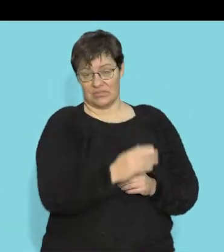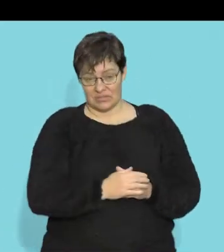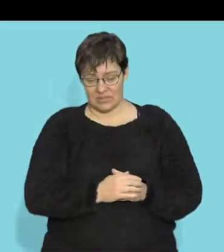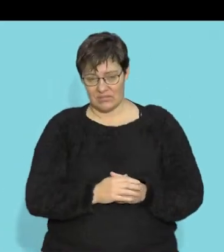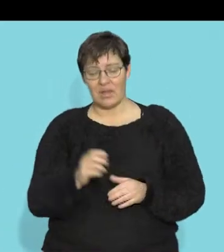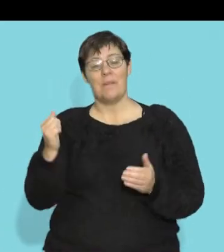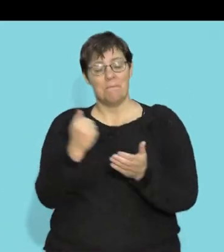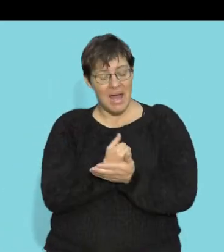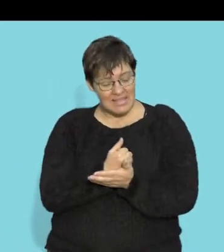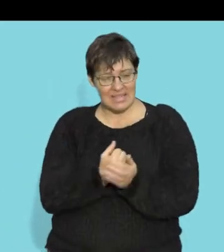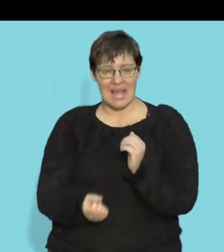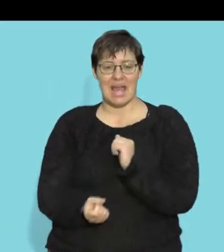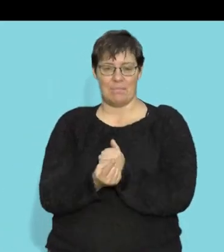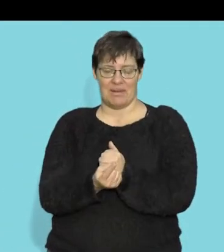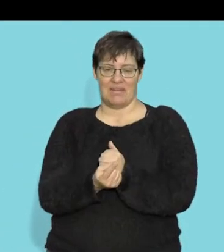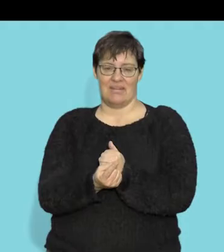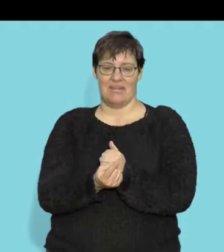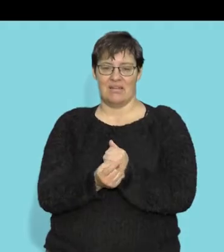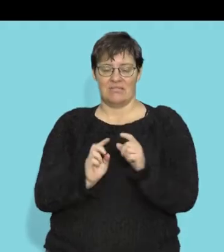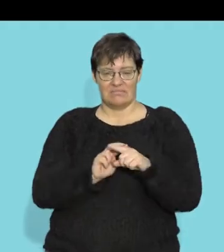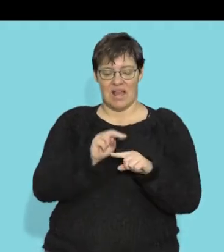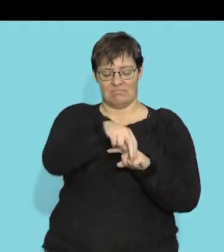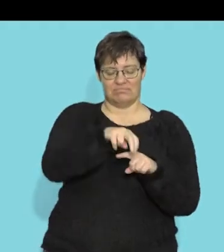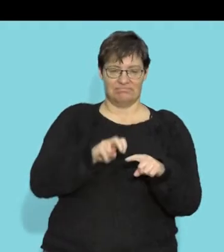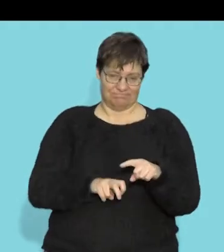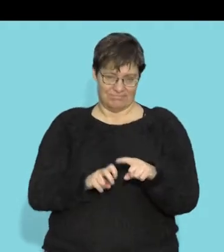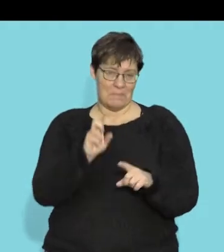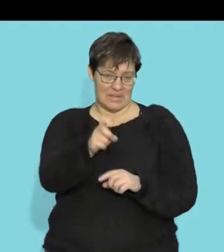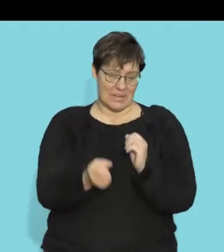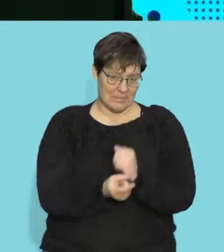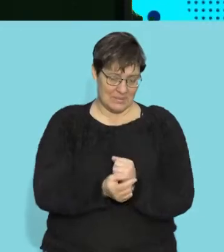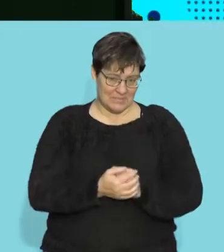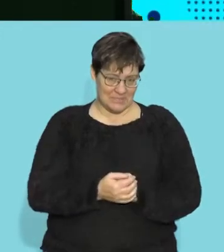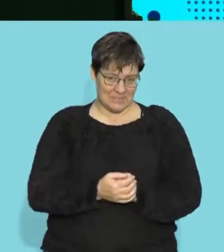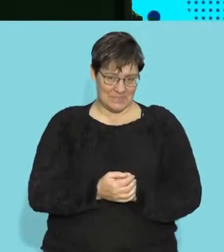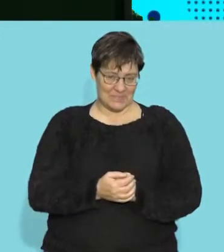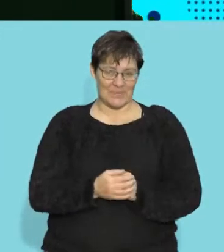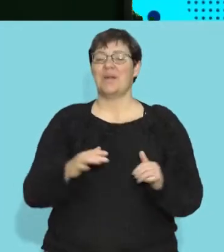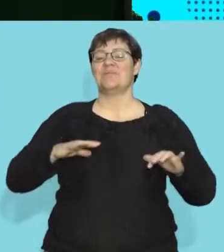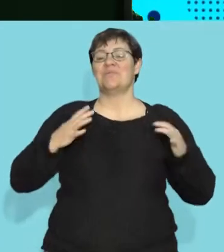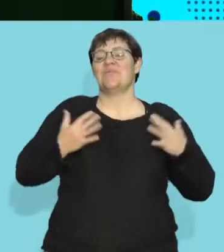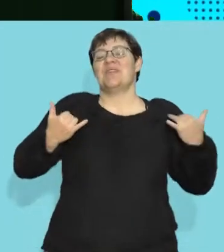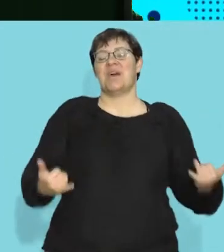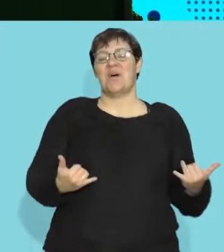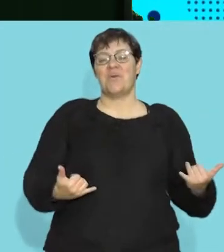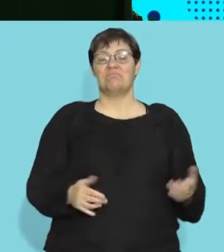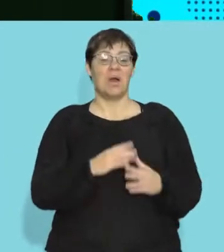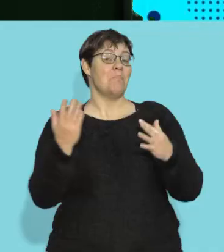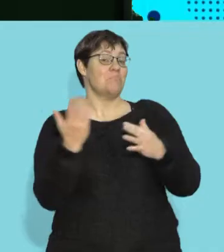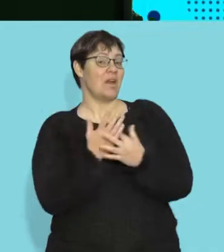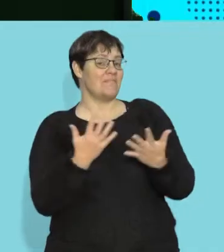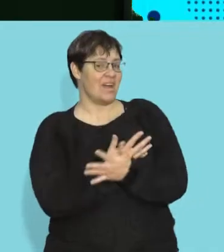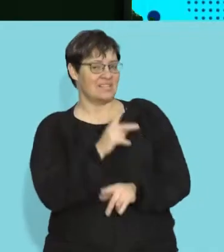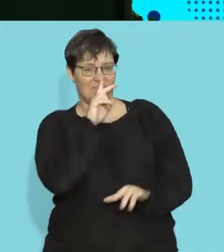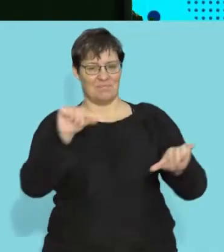you, it must occur over a particular surface. Okay, guys, that's all we have time for now. We're going to